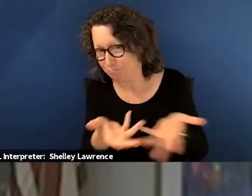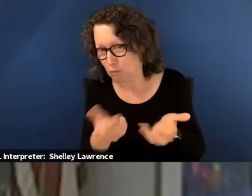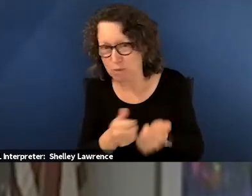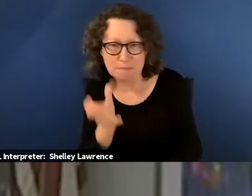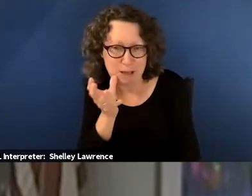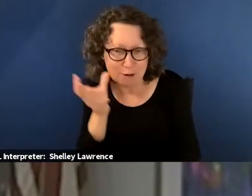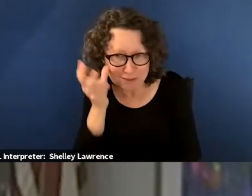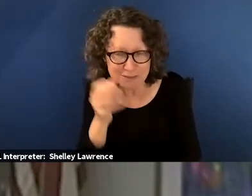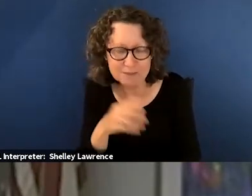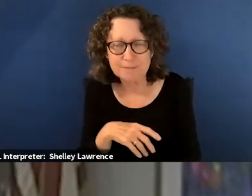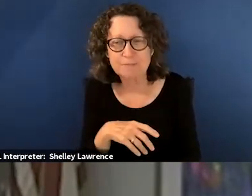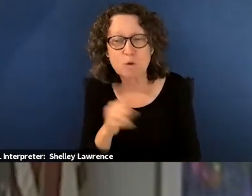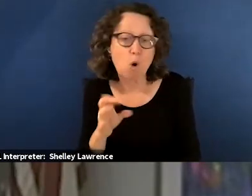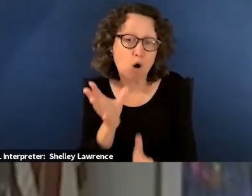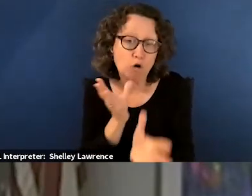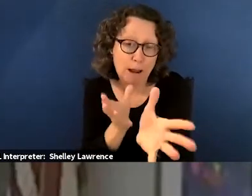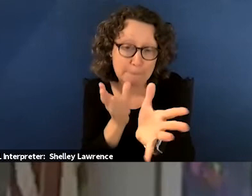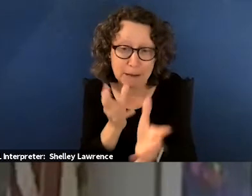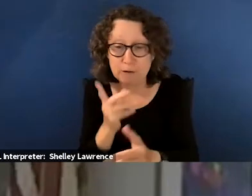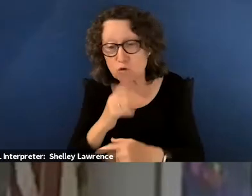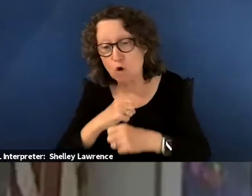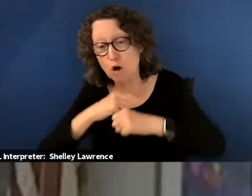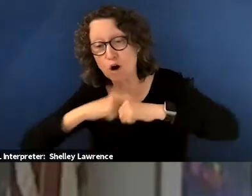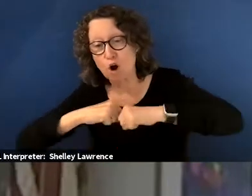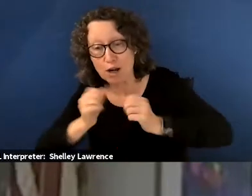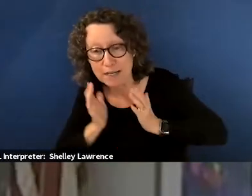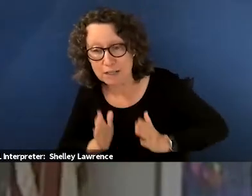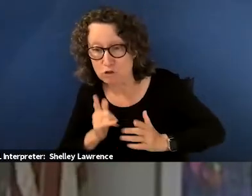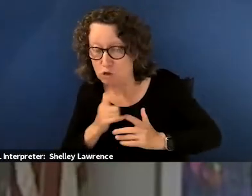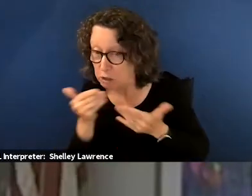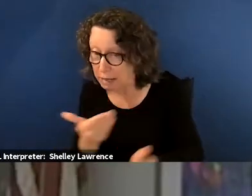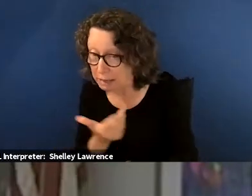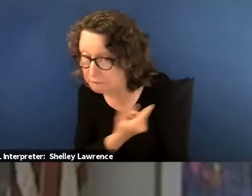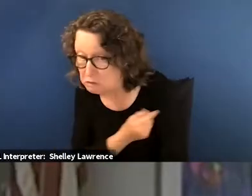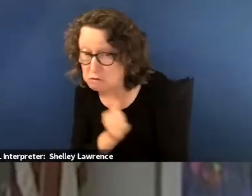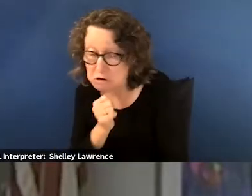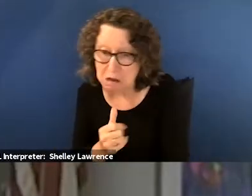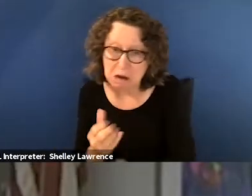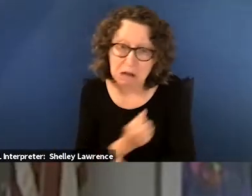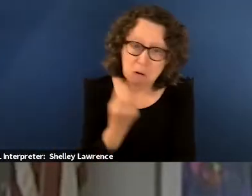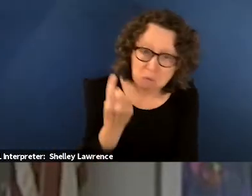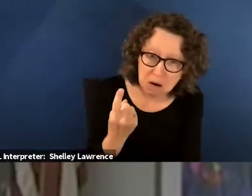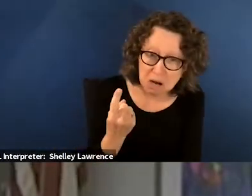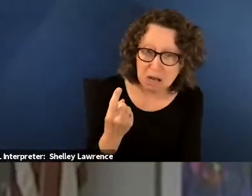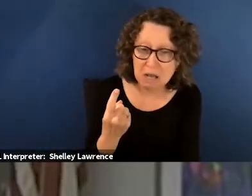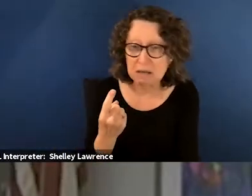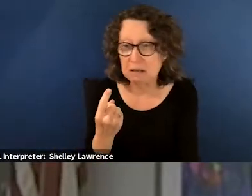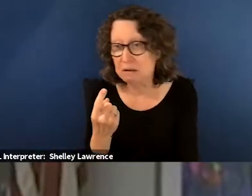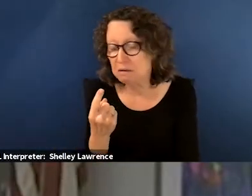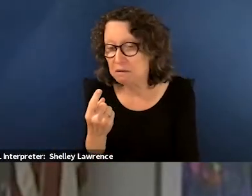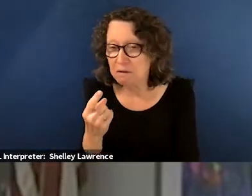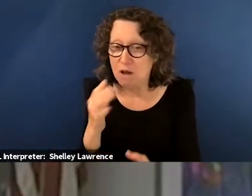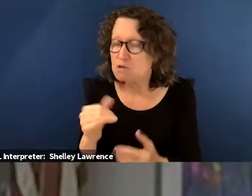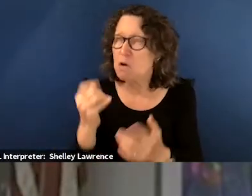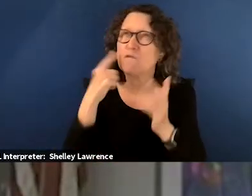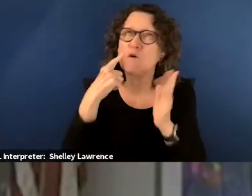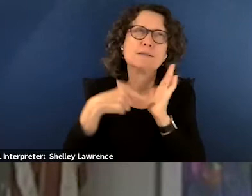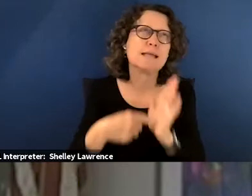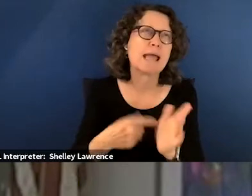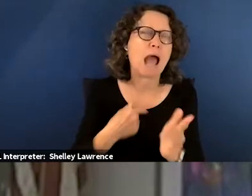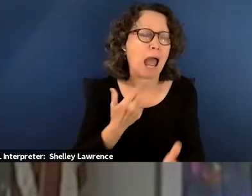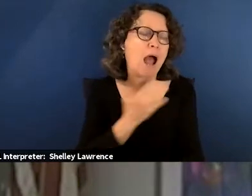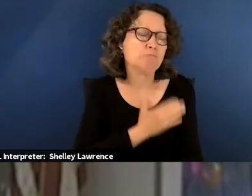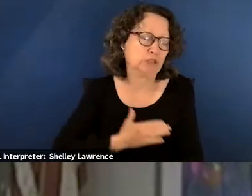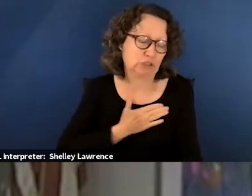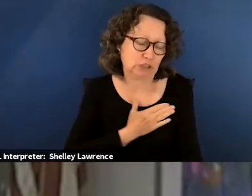parents and or grandparents or guardians, you know, should I get a vaccination? I got one, you know, and so forth. So I really am appreciative